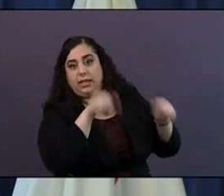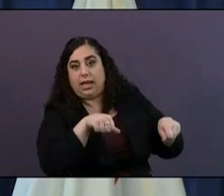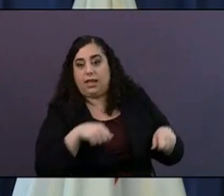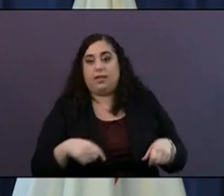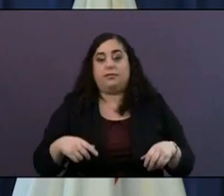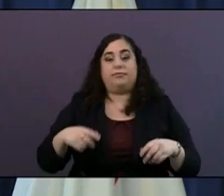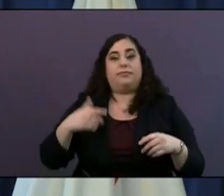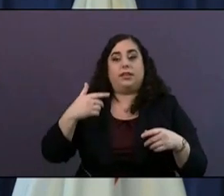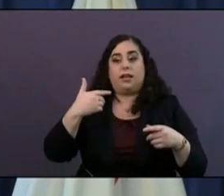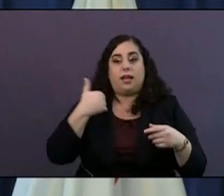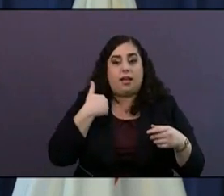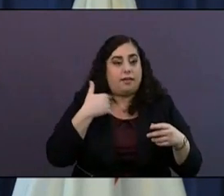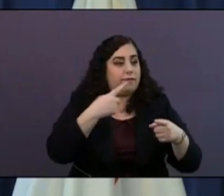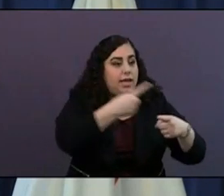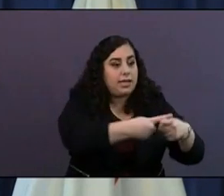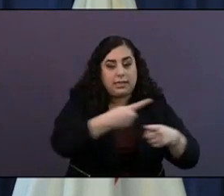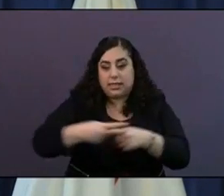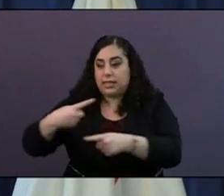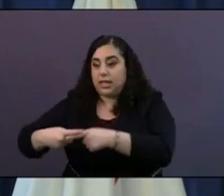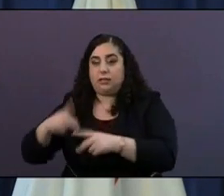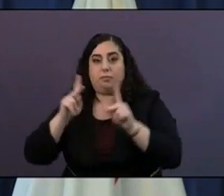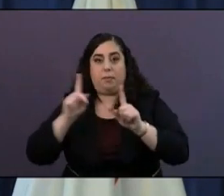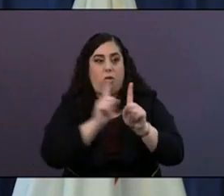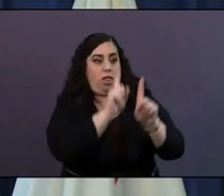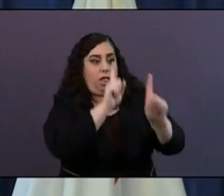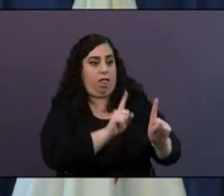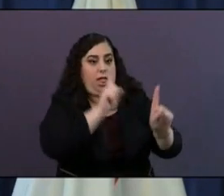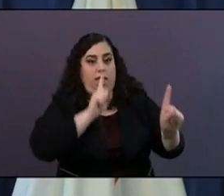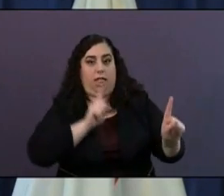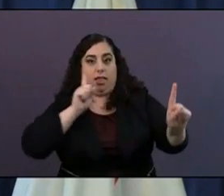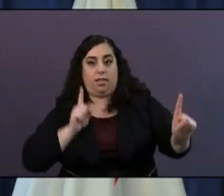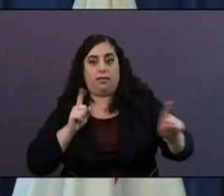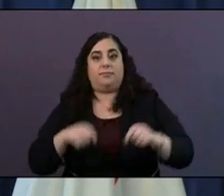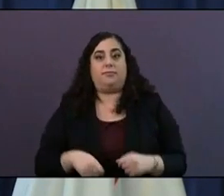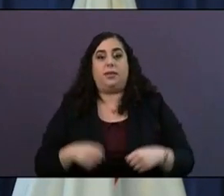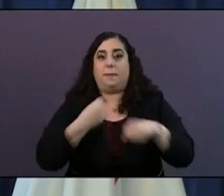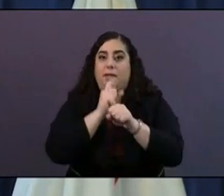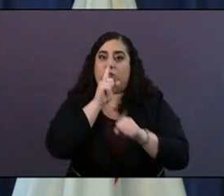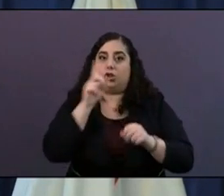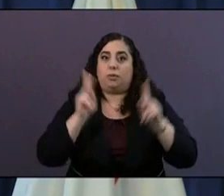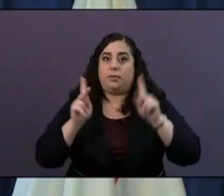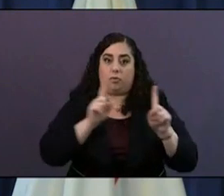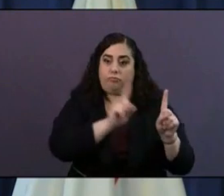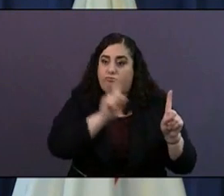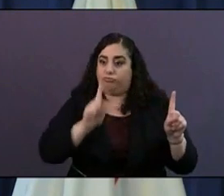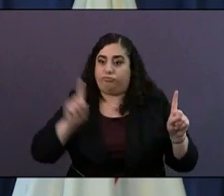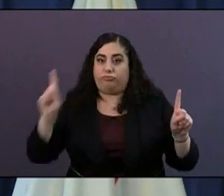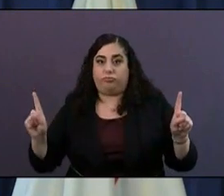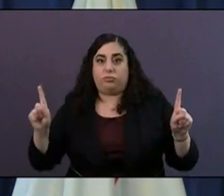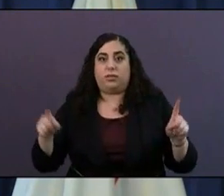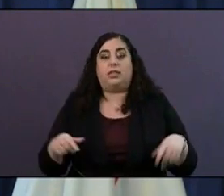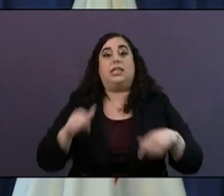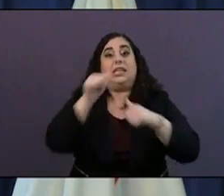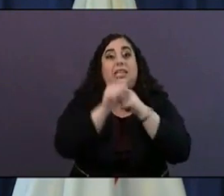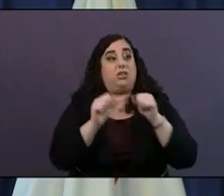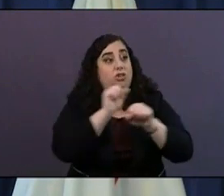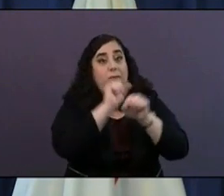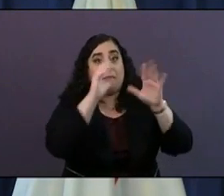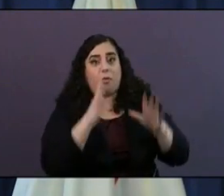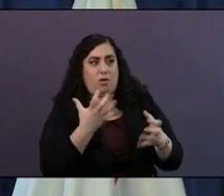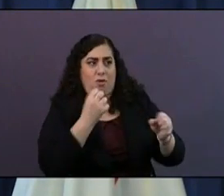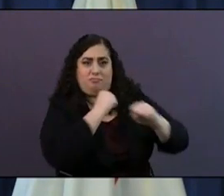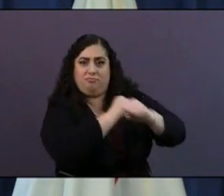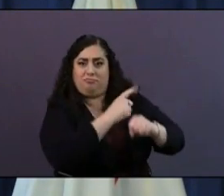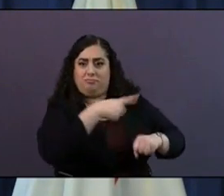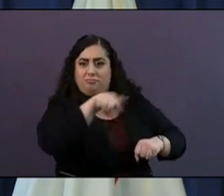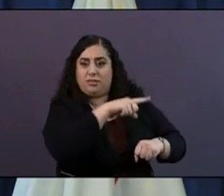other, and also the training and the education of the employees. I'm excited to get my employees back to work, bring